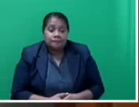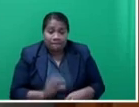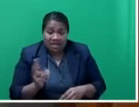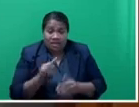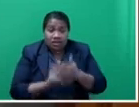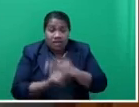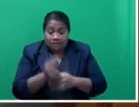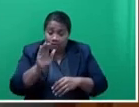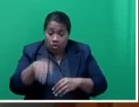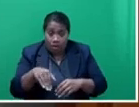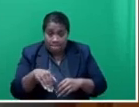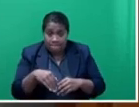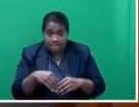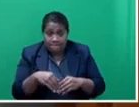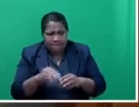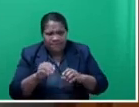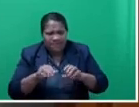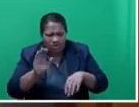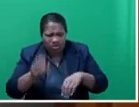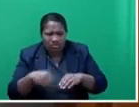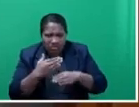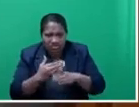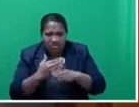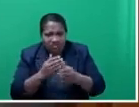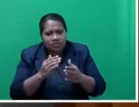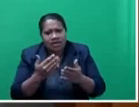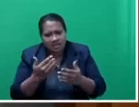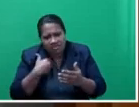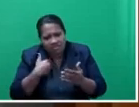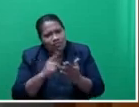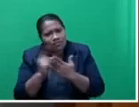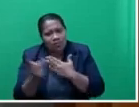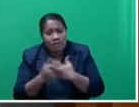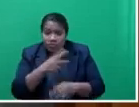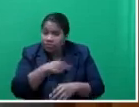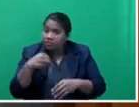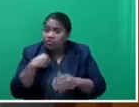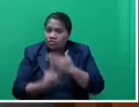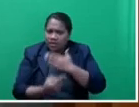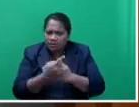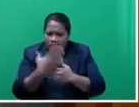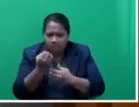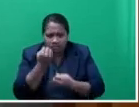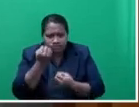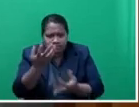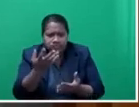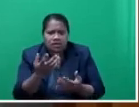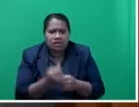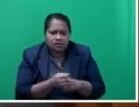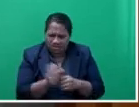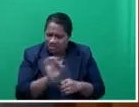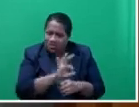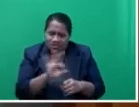home care program, bus fare top-up, and all those. And the ministry has highlighted that they are not